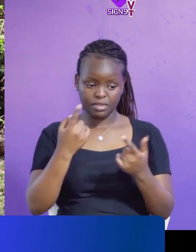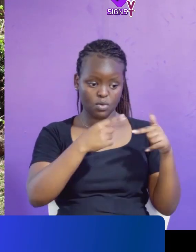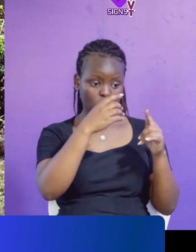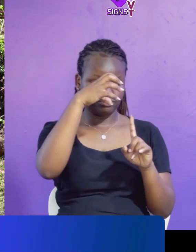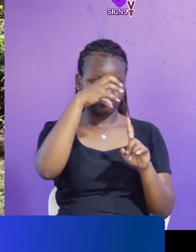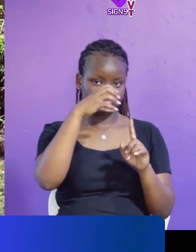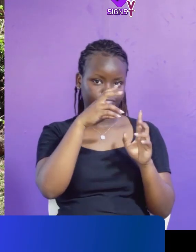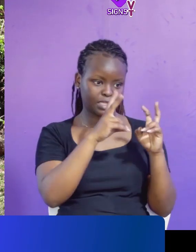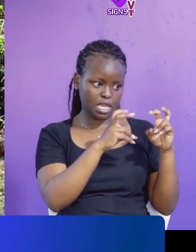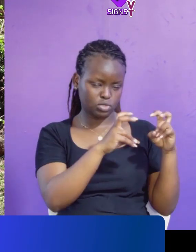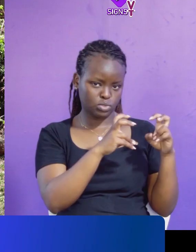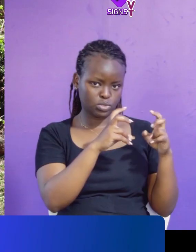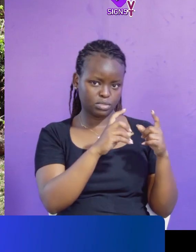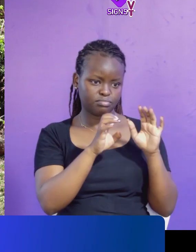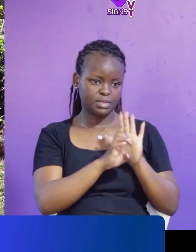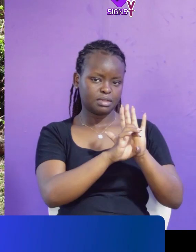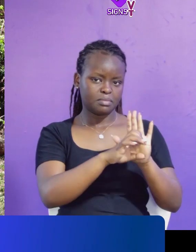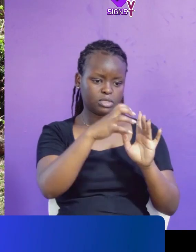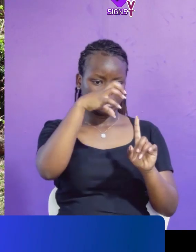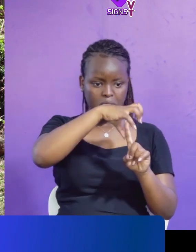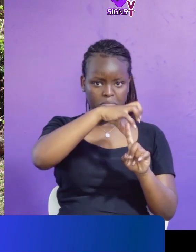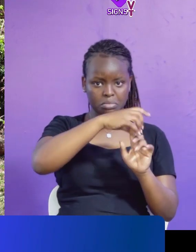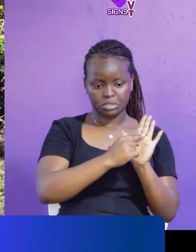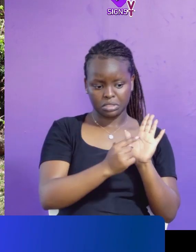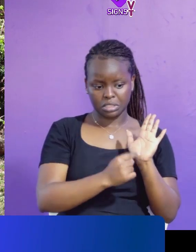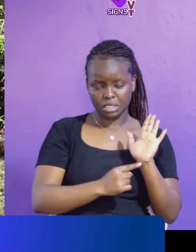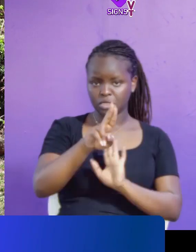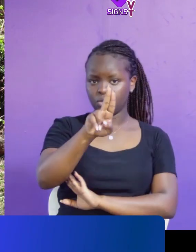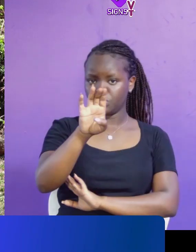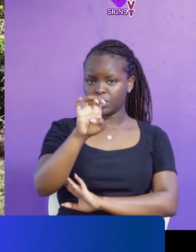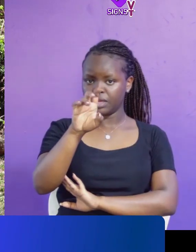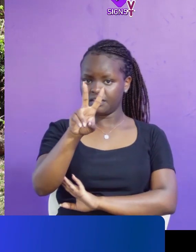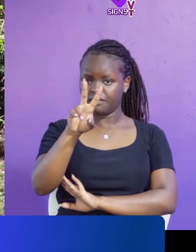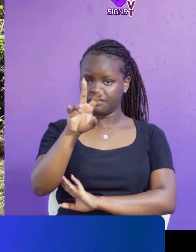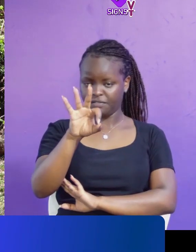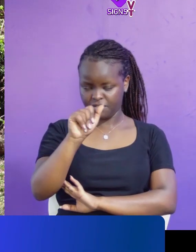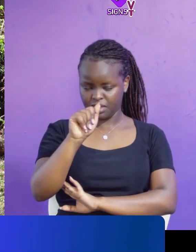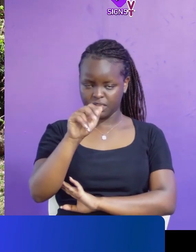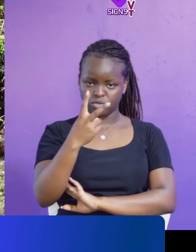such as Champions League, UEFA Euro 2020, among